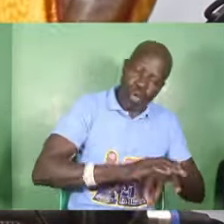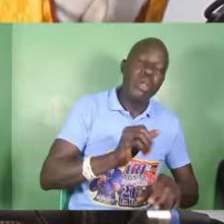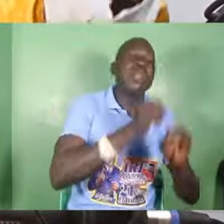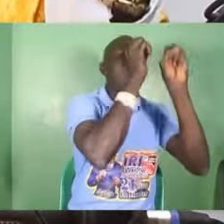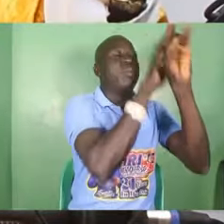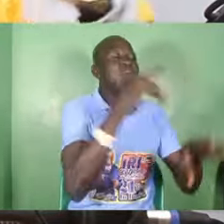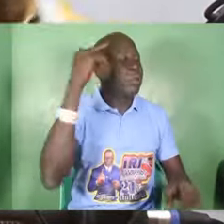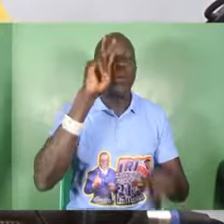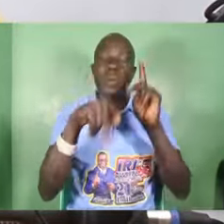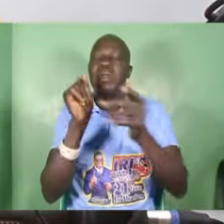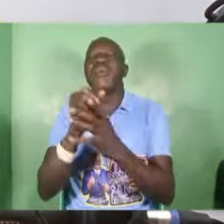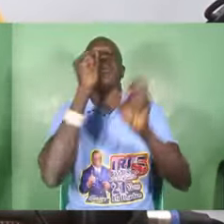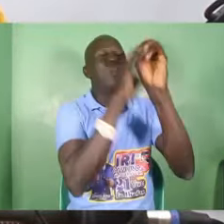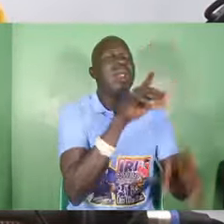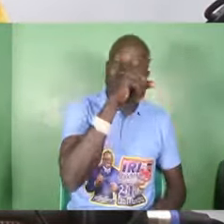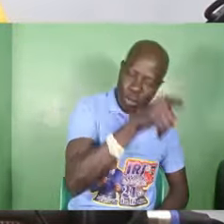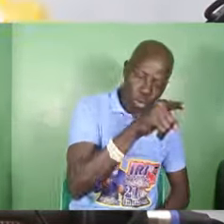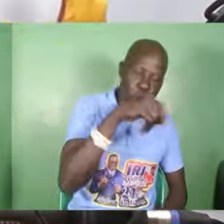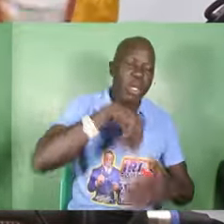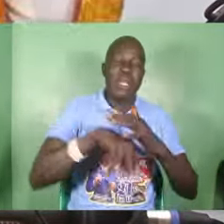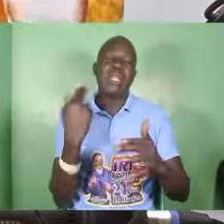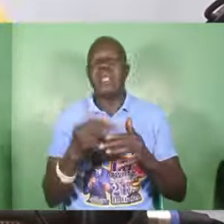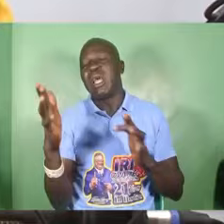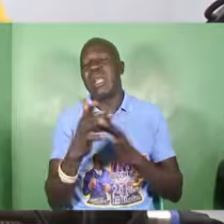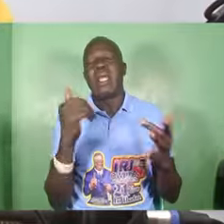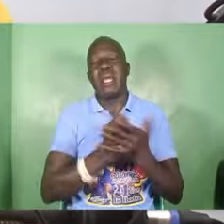qualify for so sure fun amen and that's it